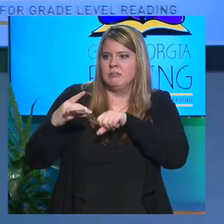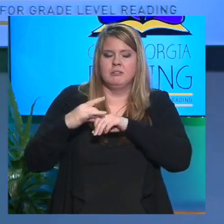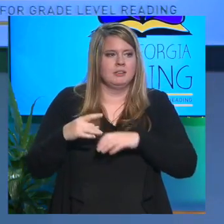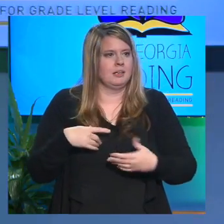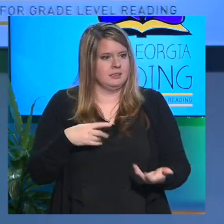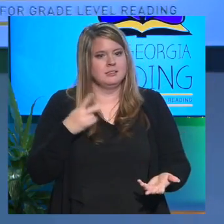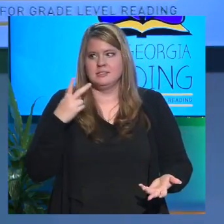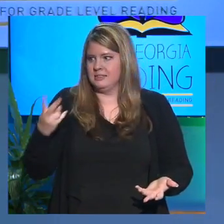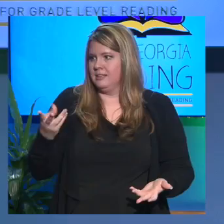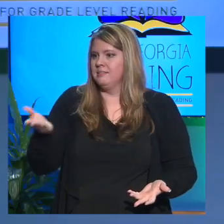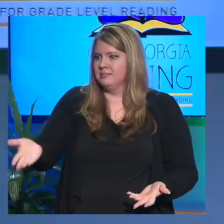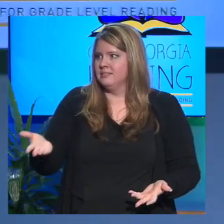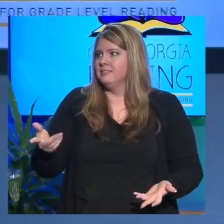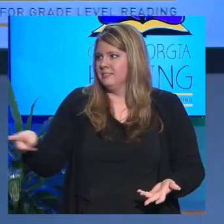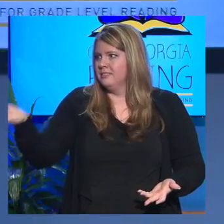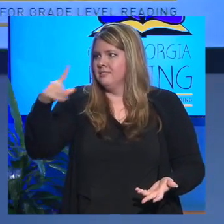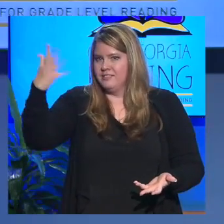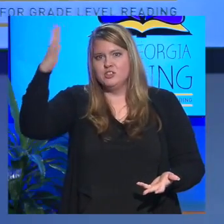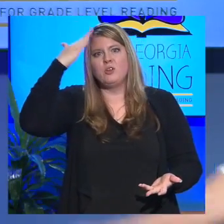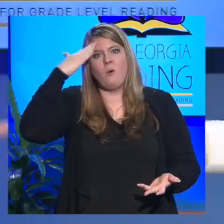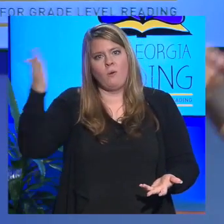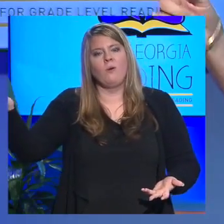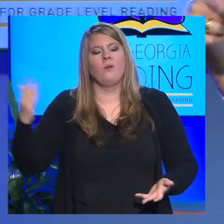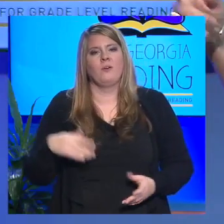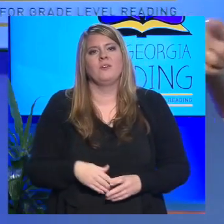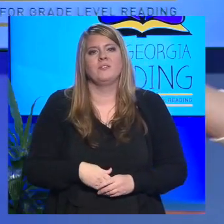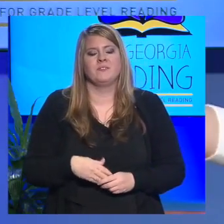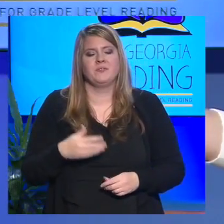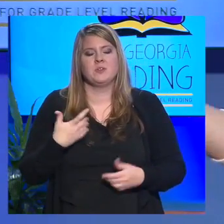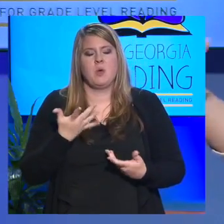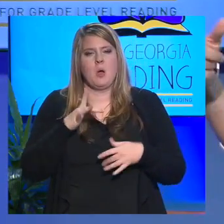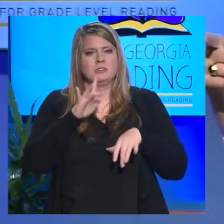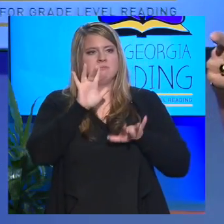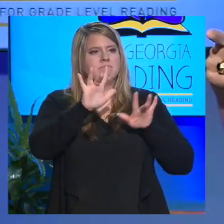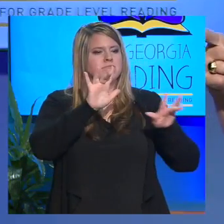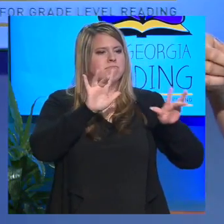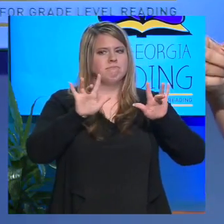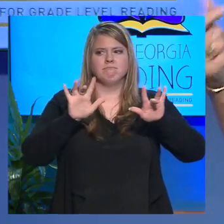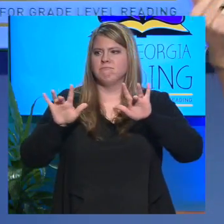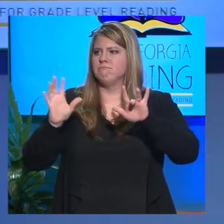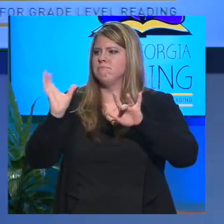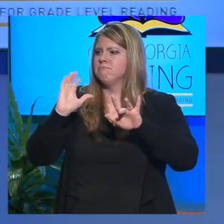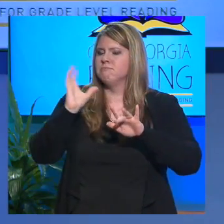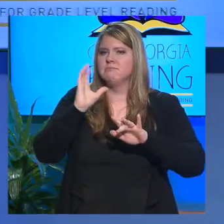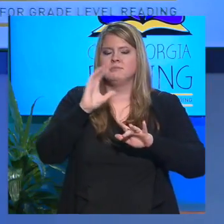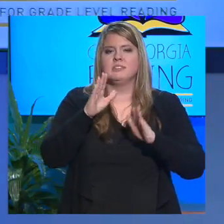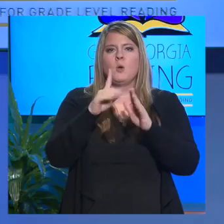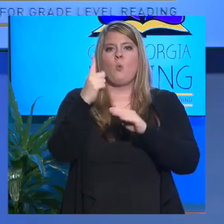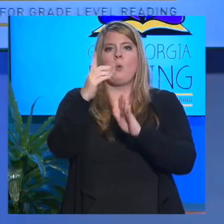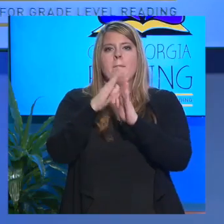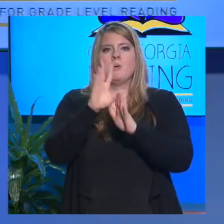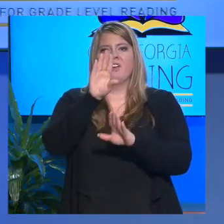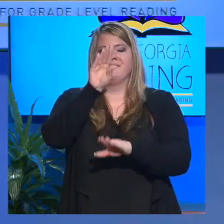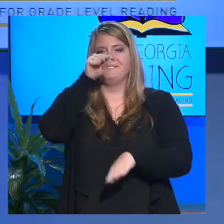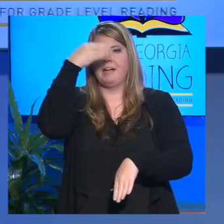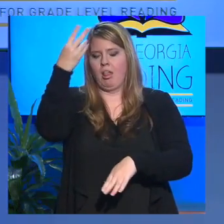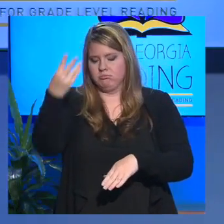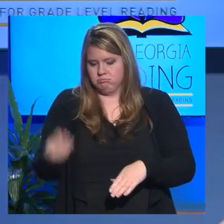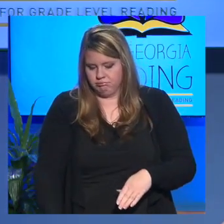it, see? They know. Well, I was touching the books, looking around, when a book fell off a shelf right at my